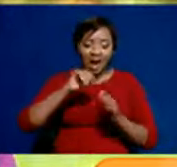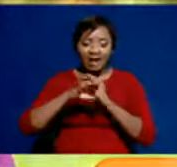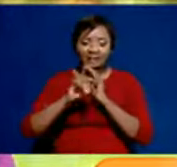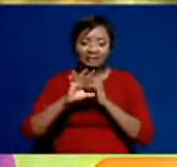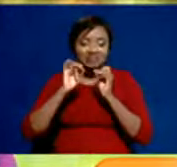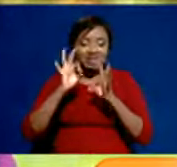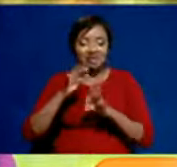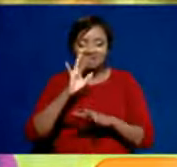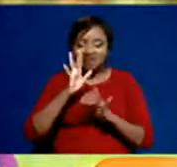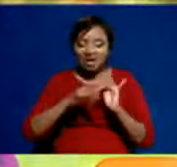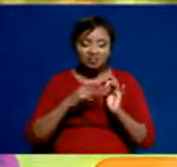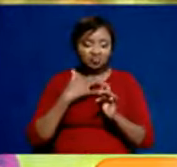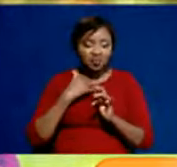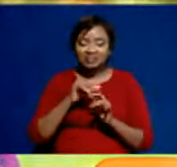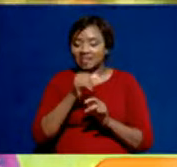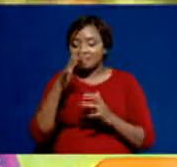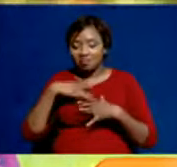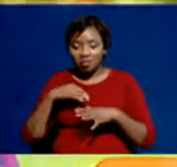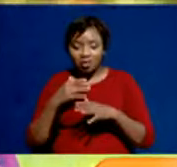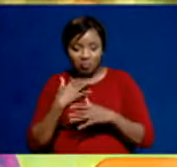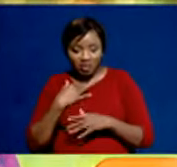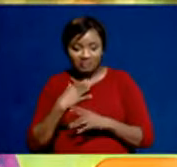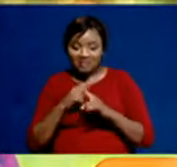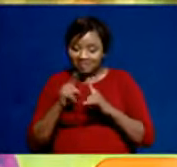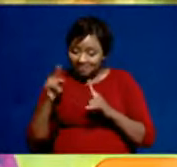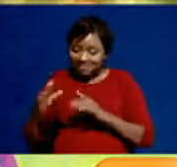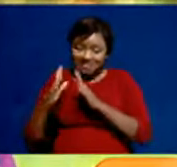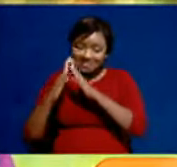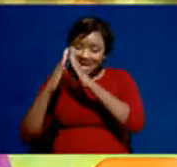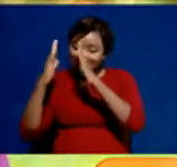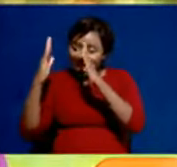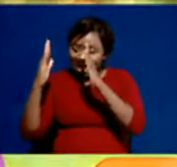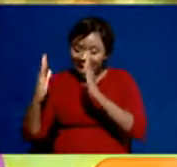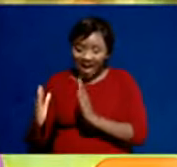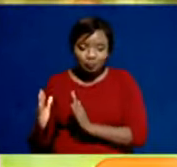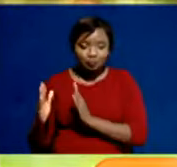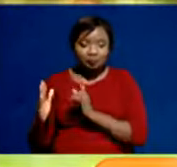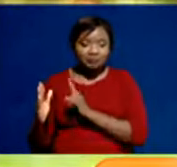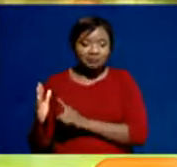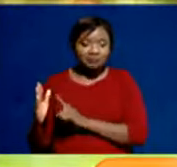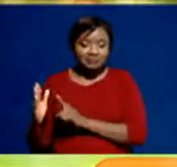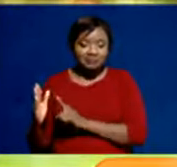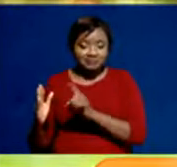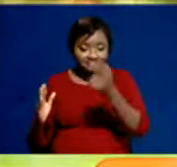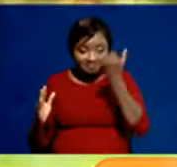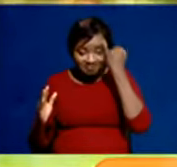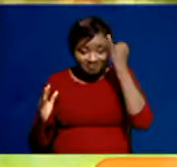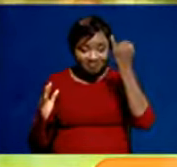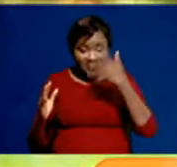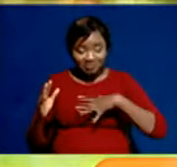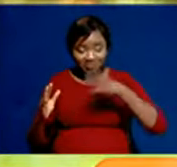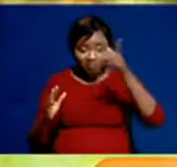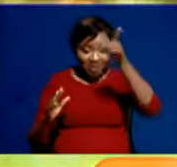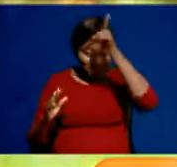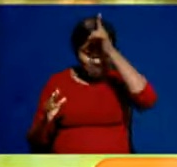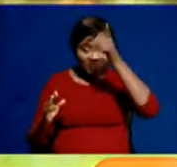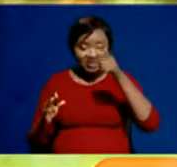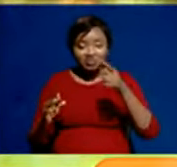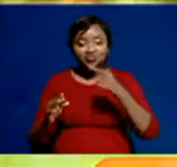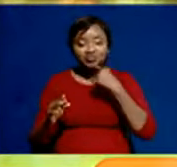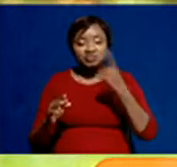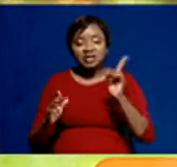need it, there are people who will need it. This is something, and imagine those in the rural areas, you're telling them to